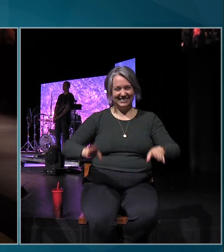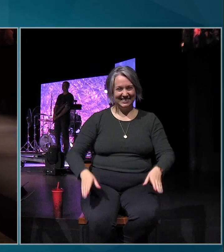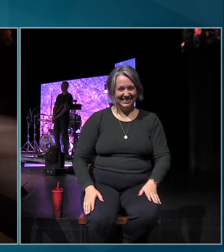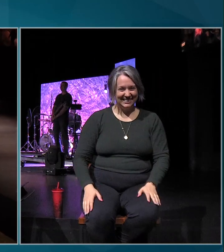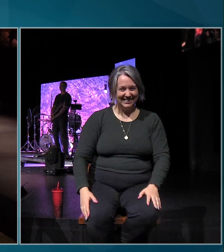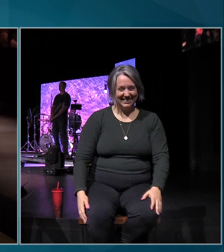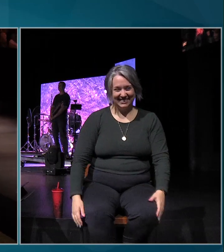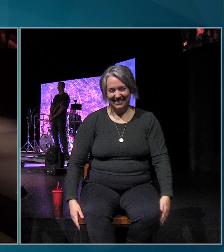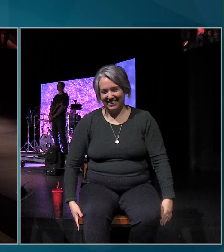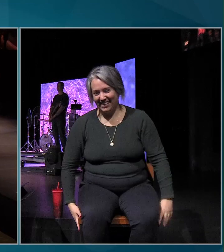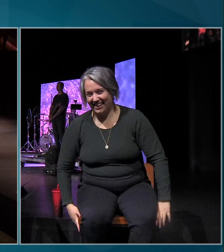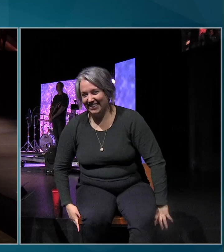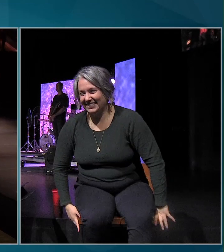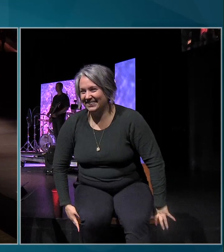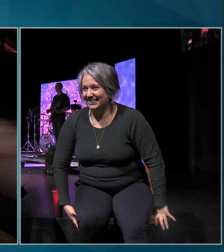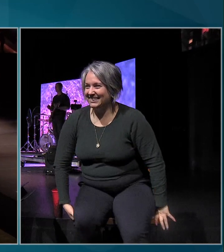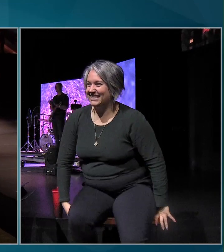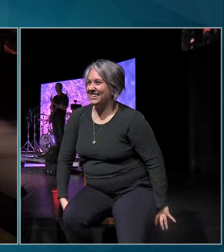those around you.